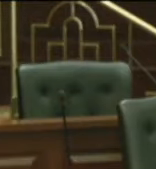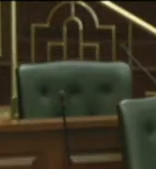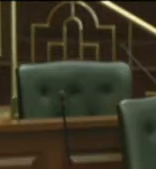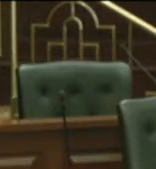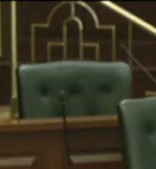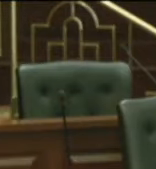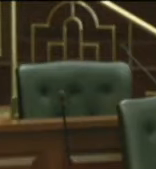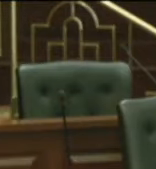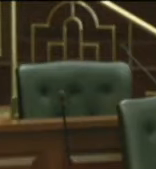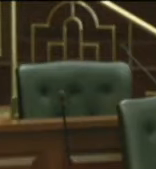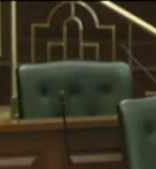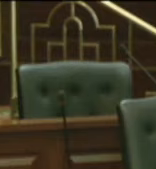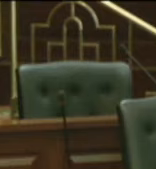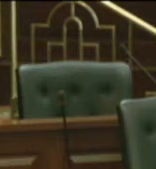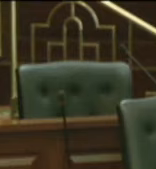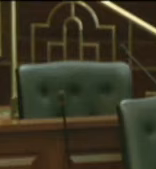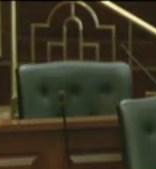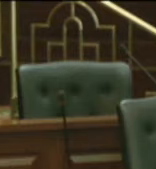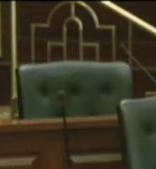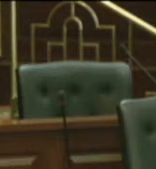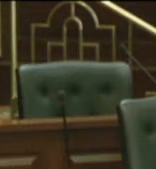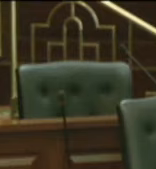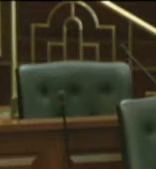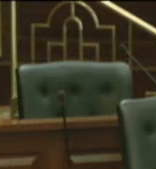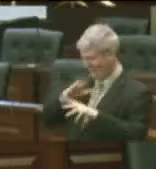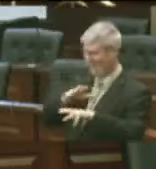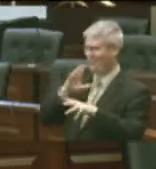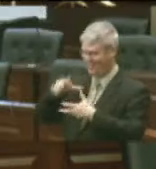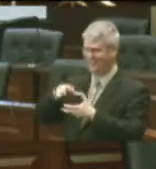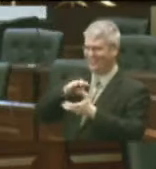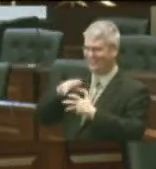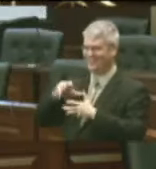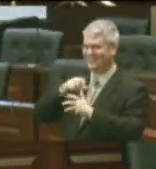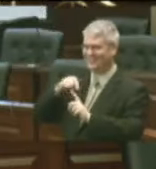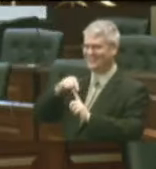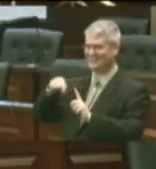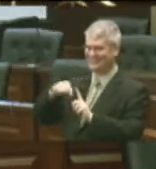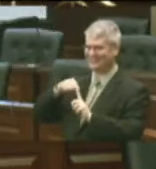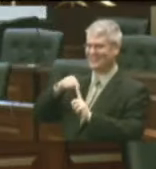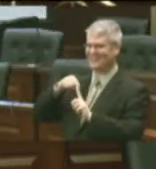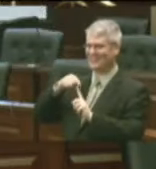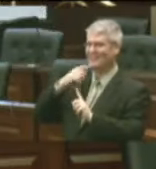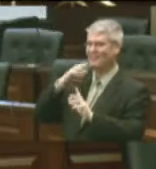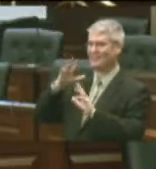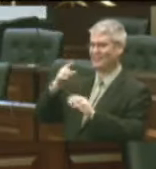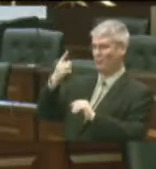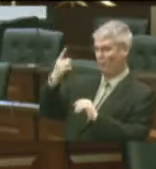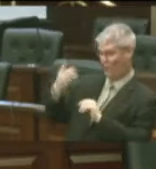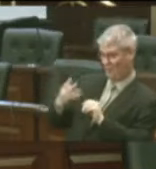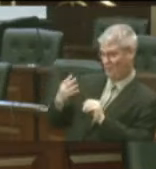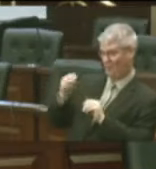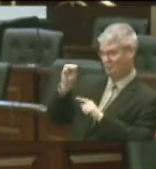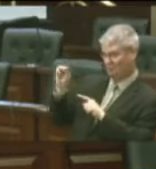and over. To tack on to Betsy's question, there are about 250,000 public school students in